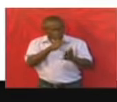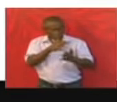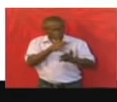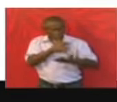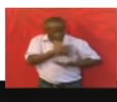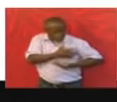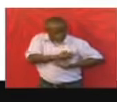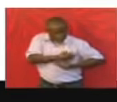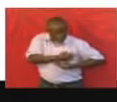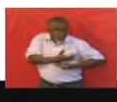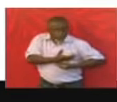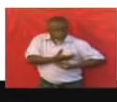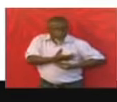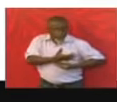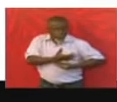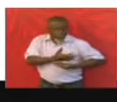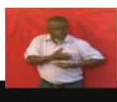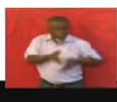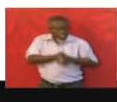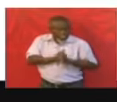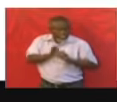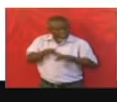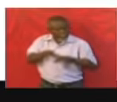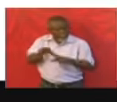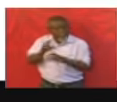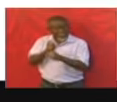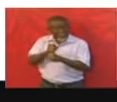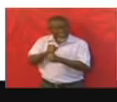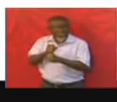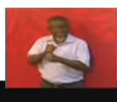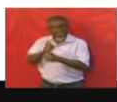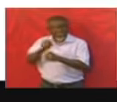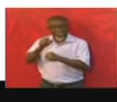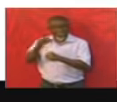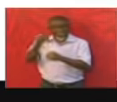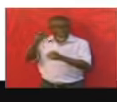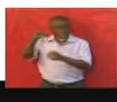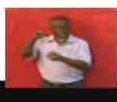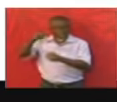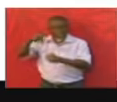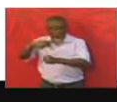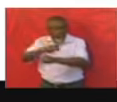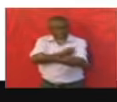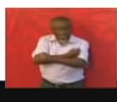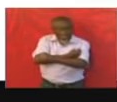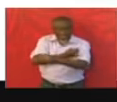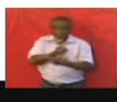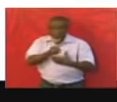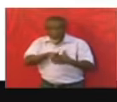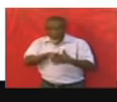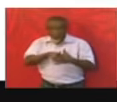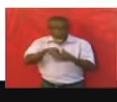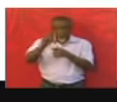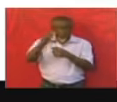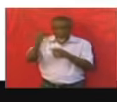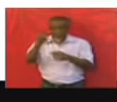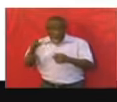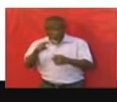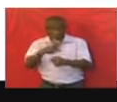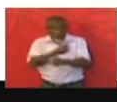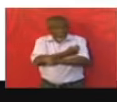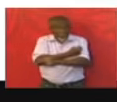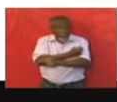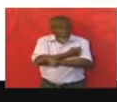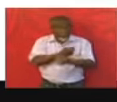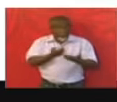get the Pfizer vaccine? The answer is no. We don't currently want to complicate matters. We are